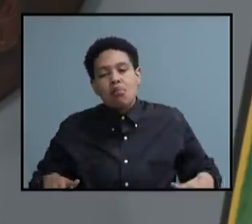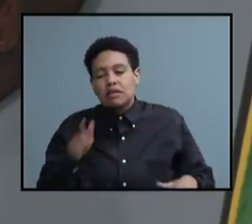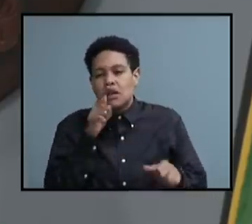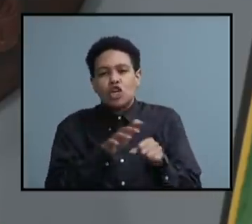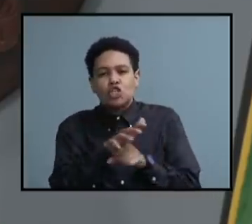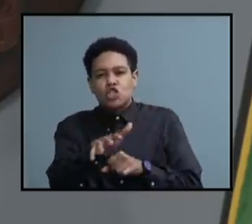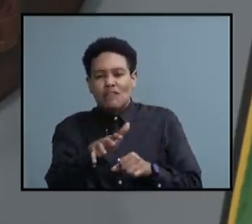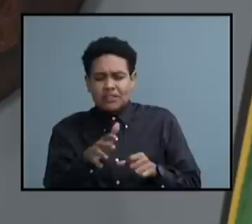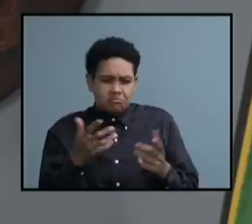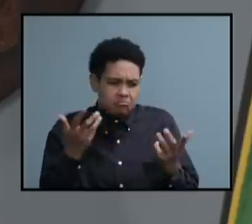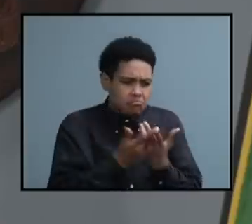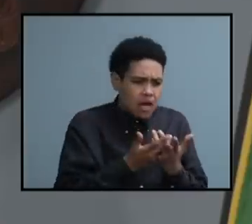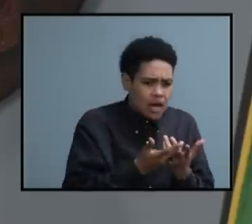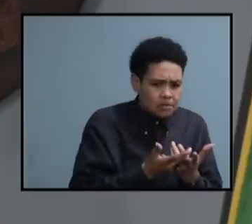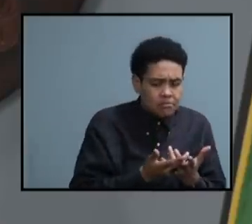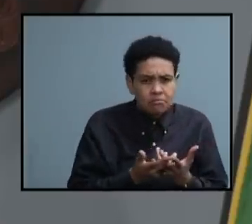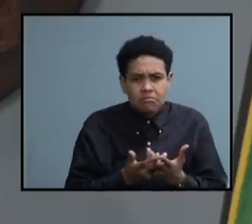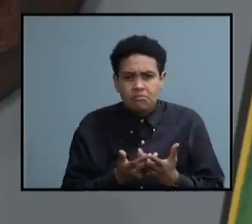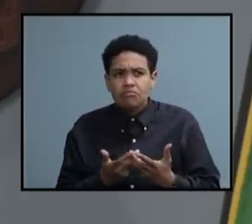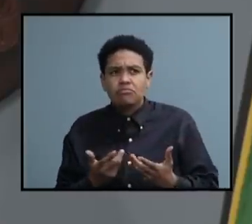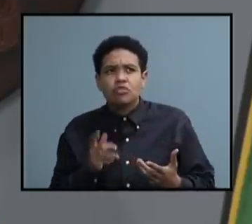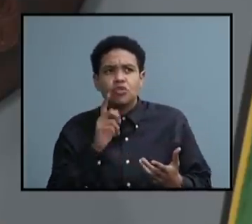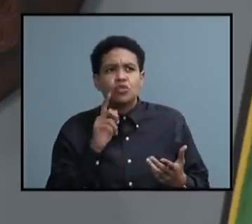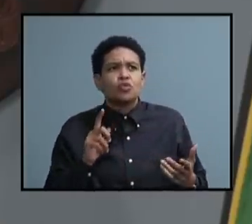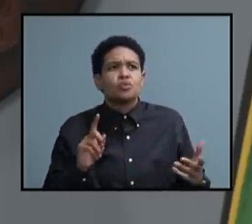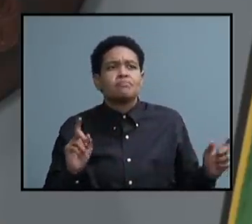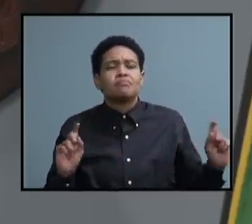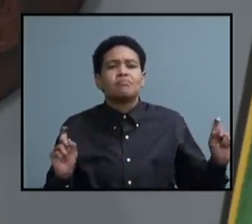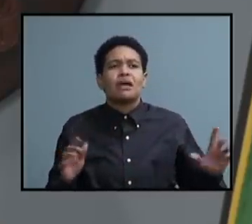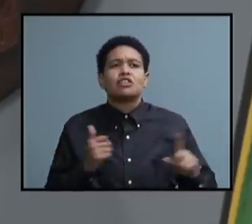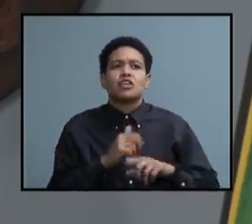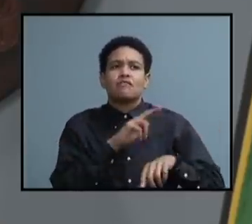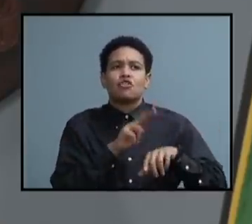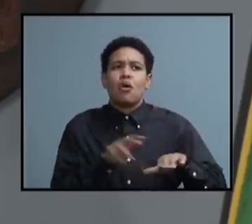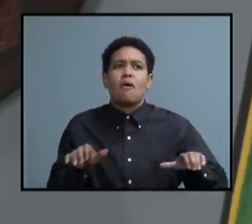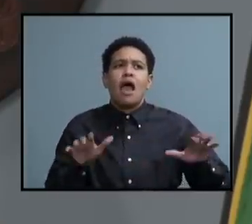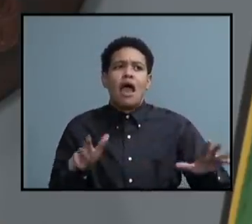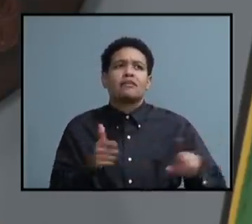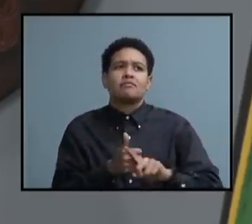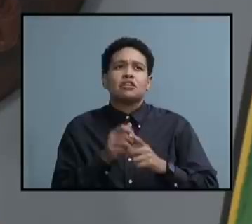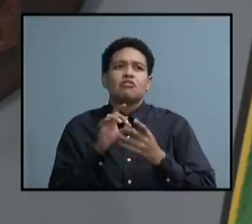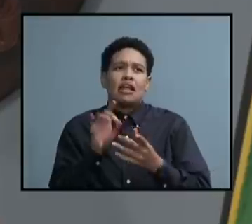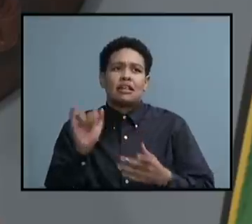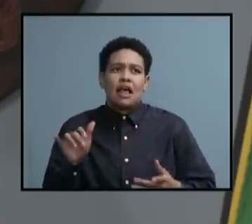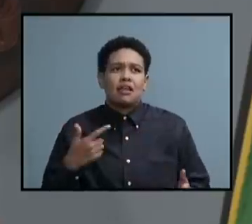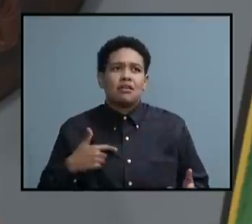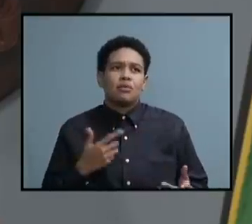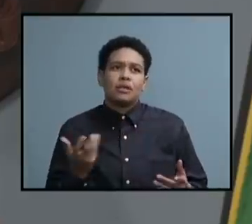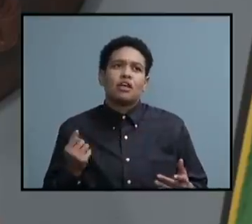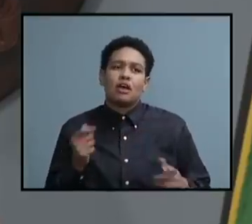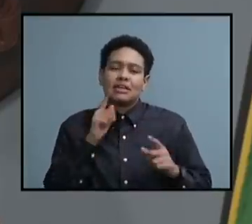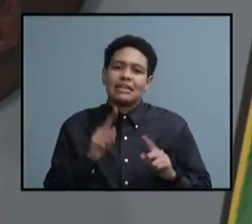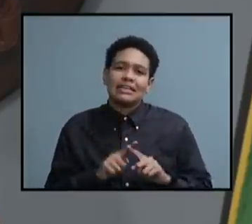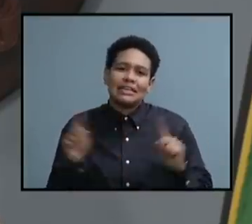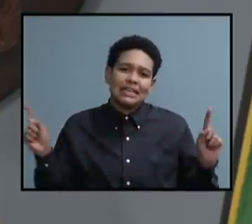sufficiently rugged to stand up to the normal activities of the troops. And we got a different